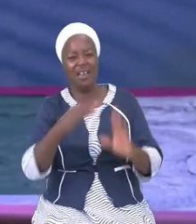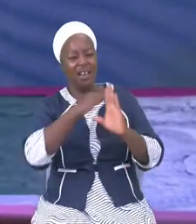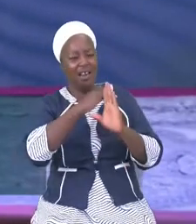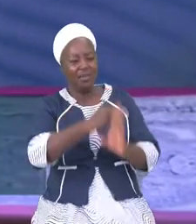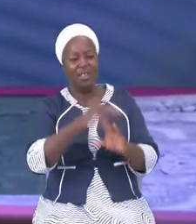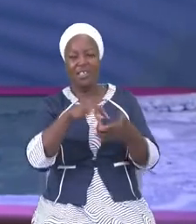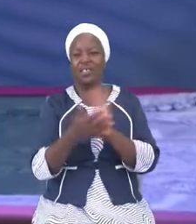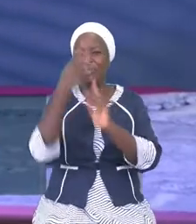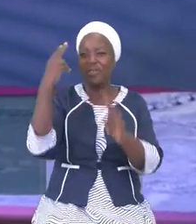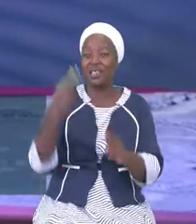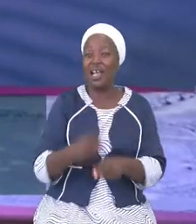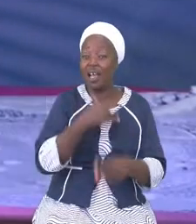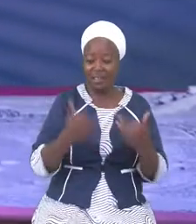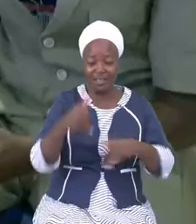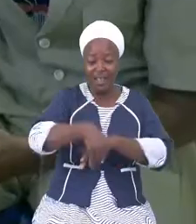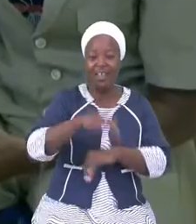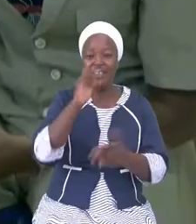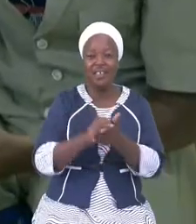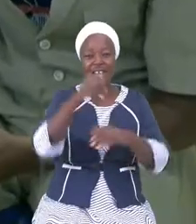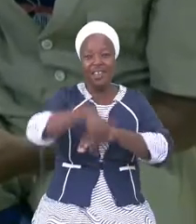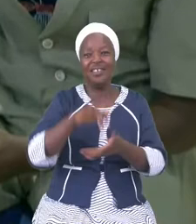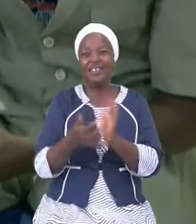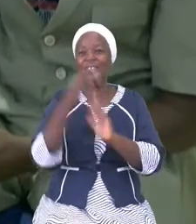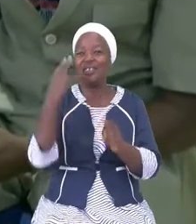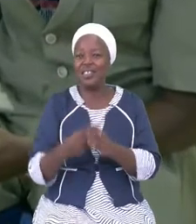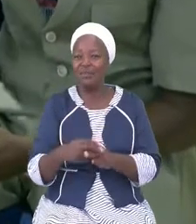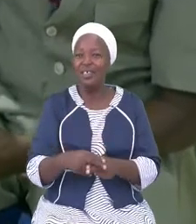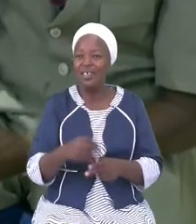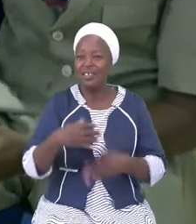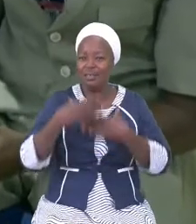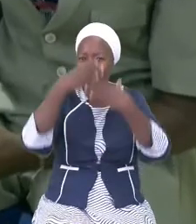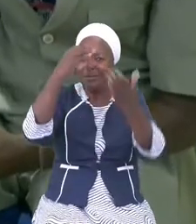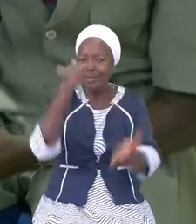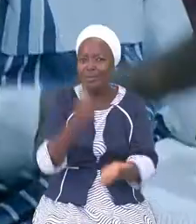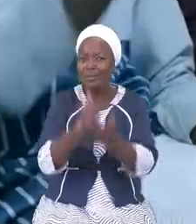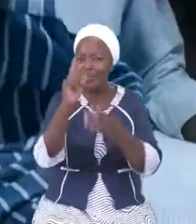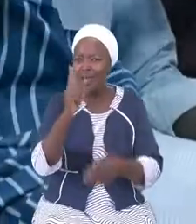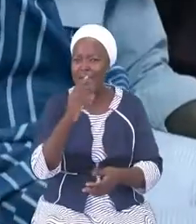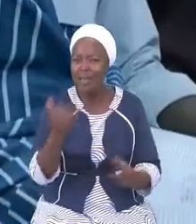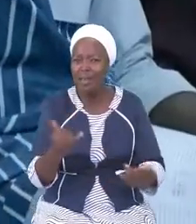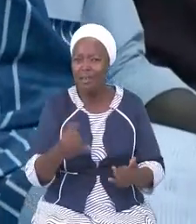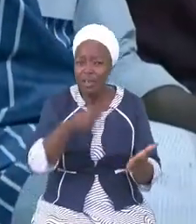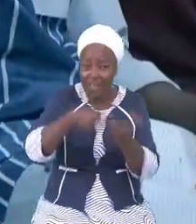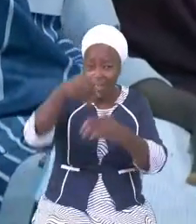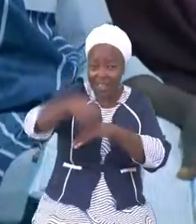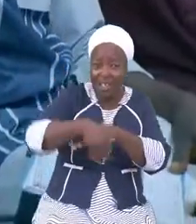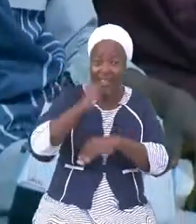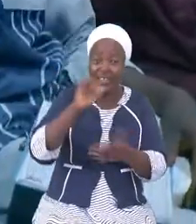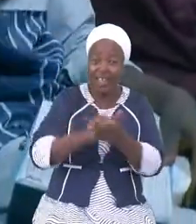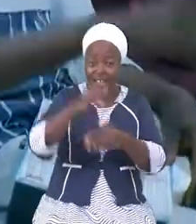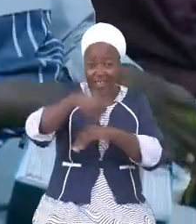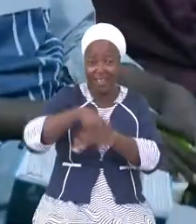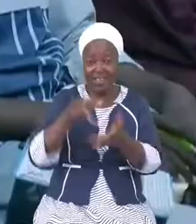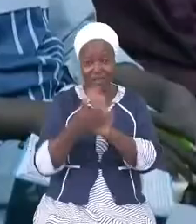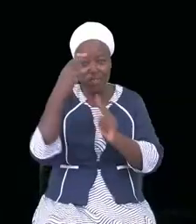And tonight is that night. Are you there? Where are you? Tonight is your night.